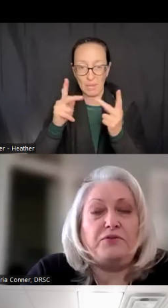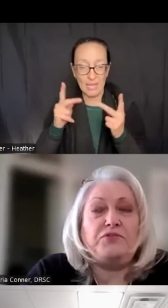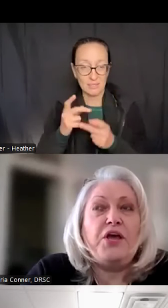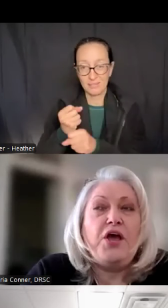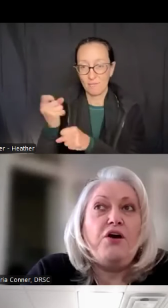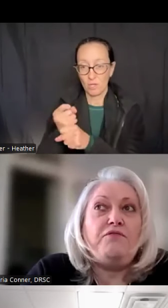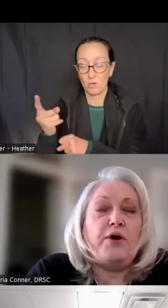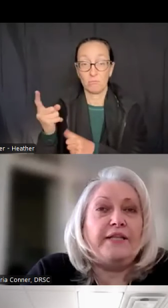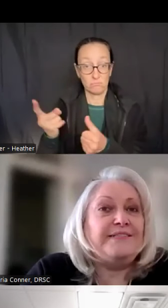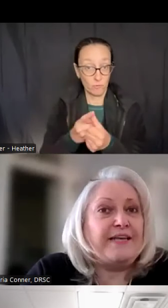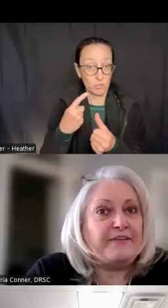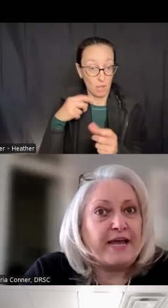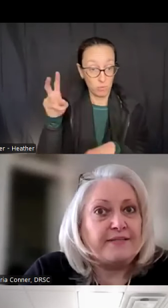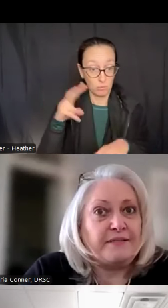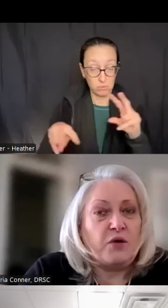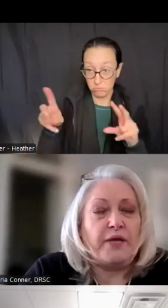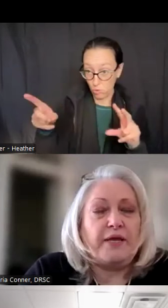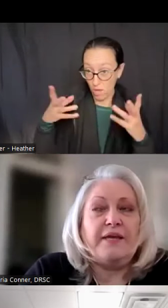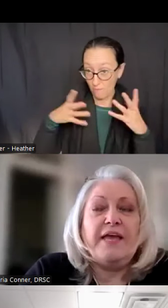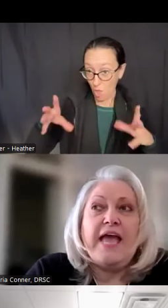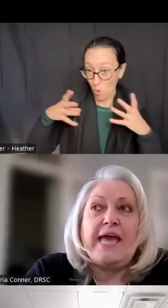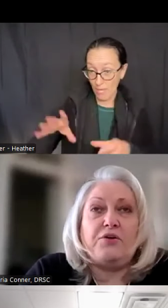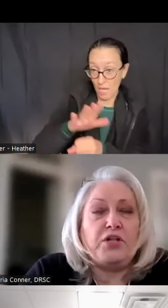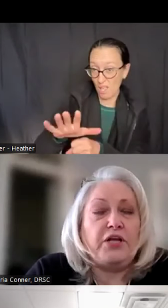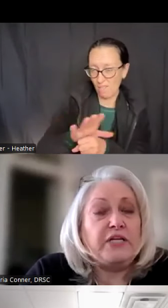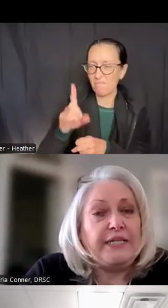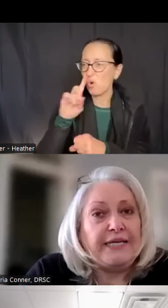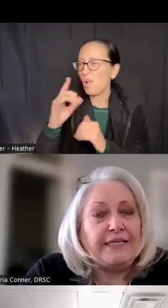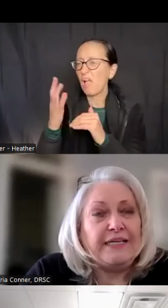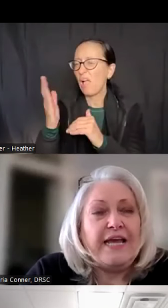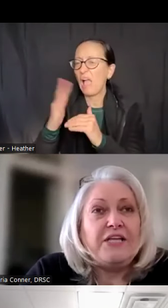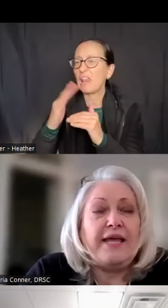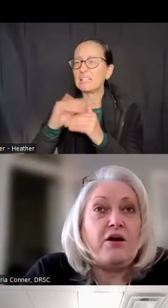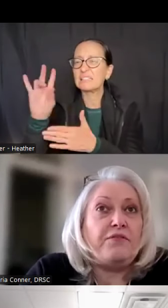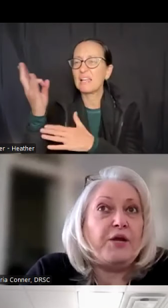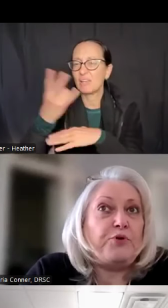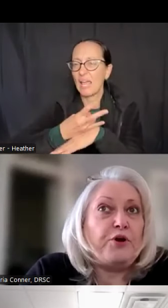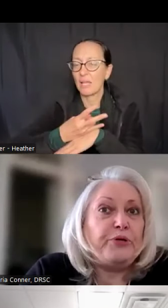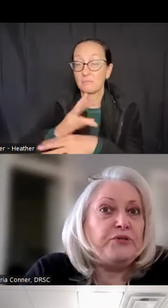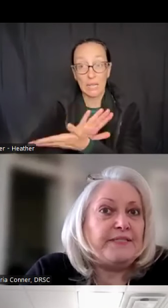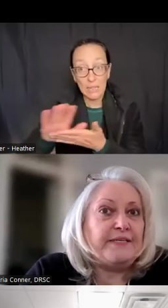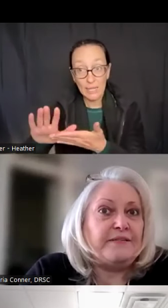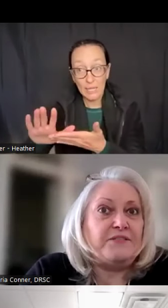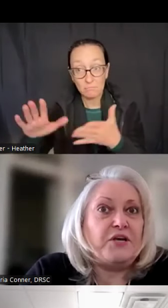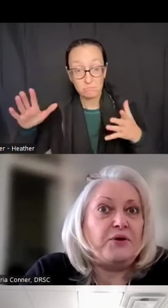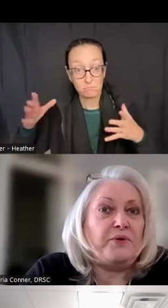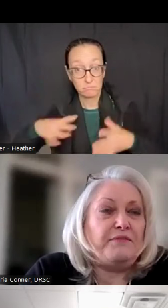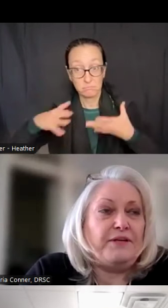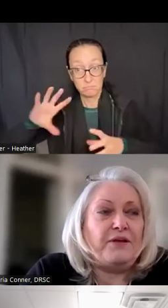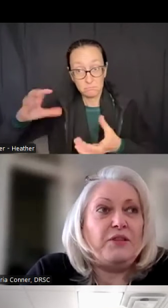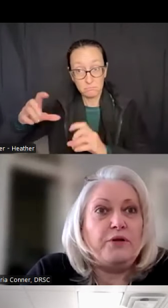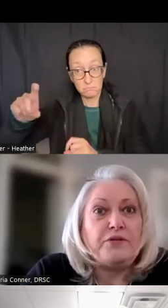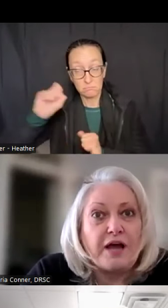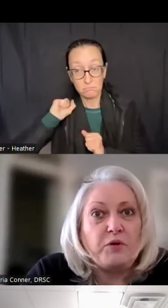enough clothes for at least 7 days a week? And are the clothes clean? And are they appropriate to the season? So